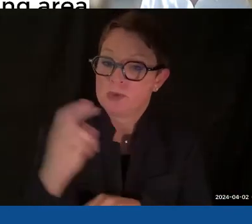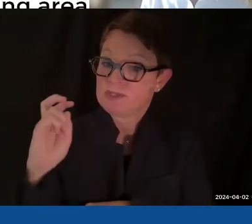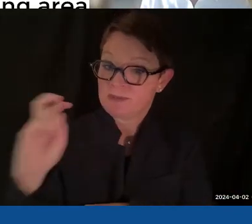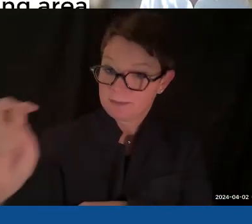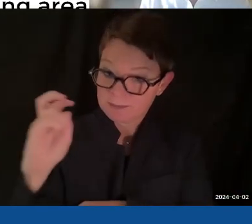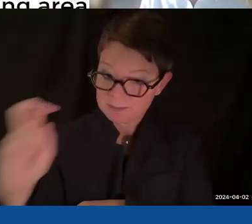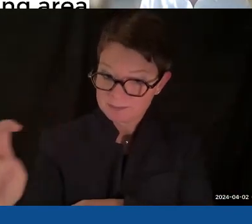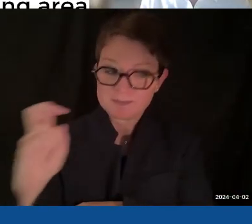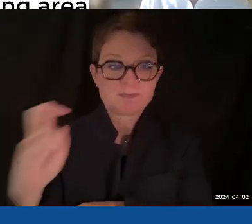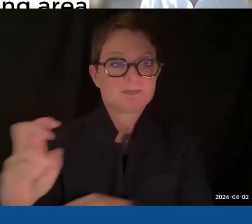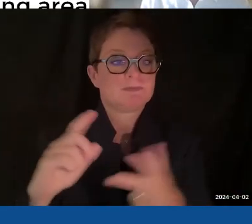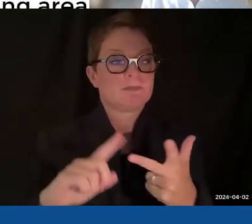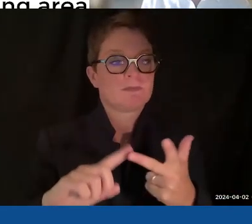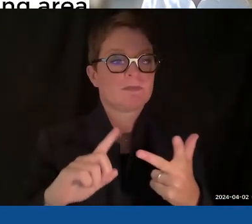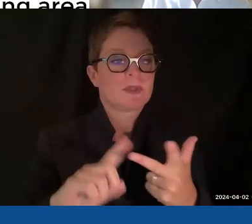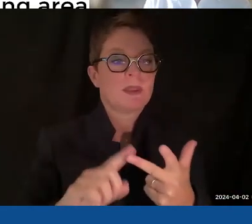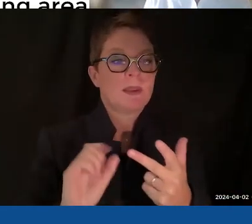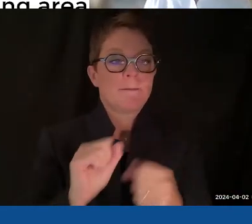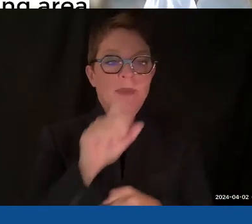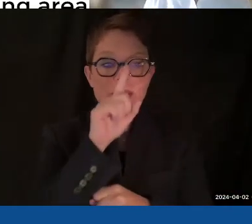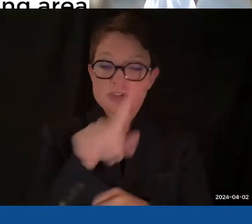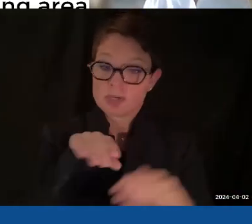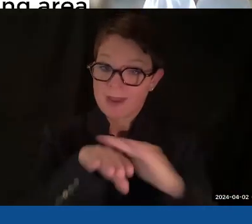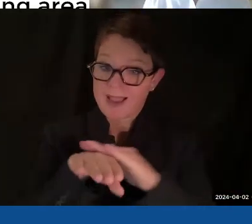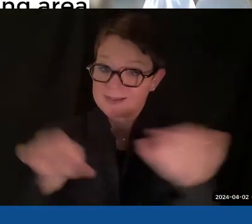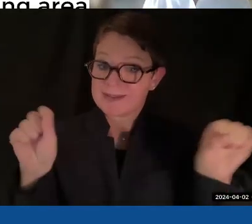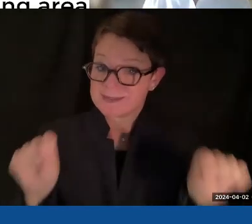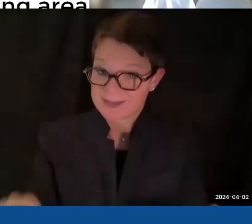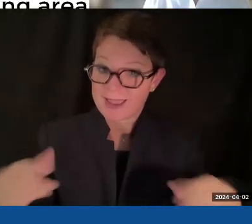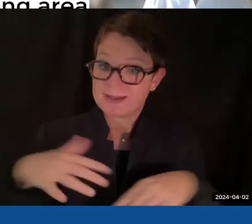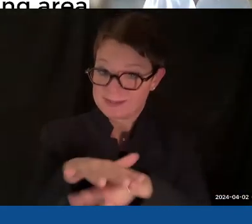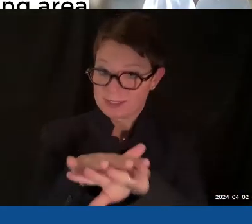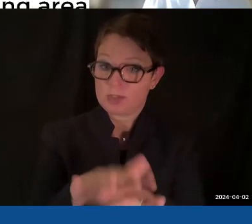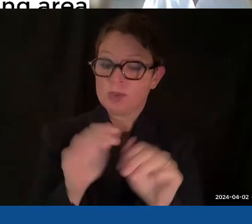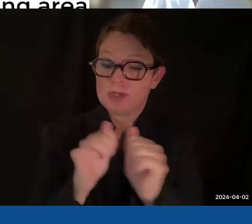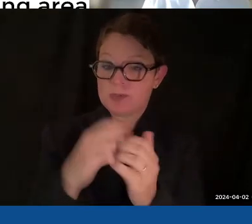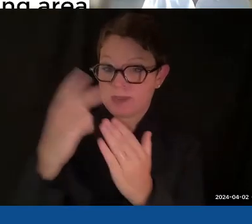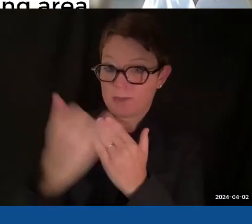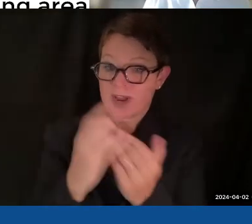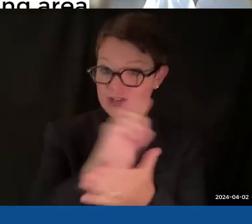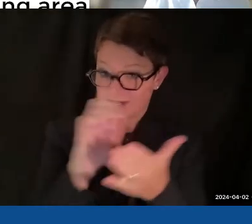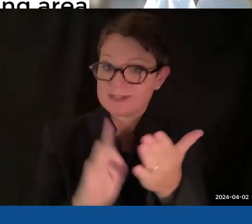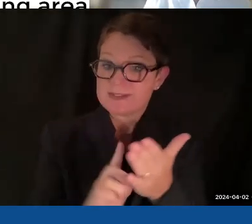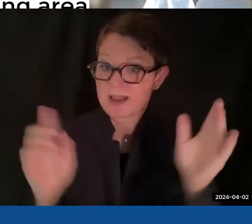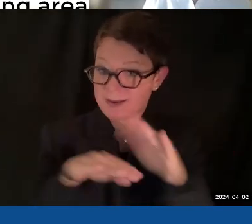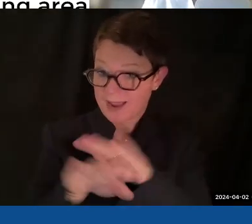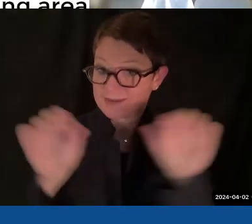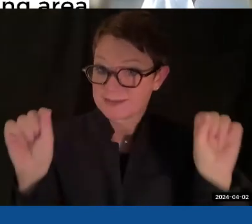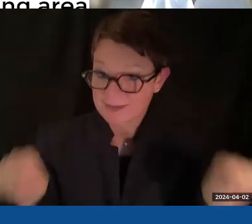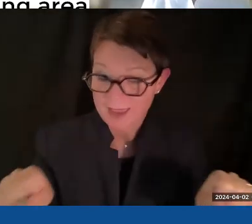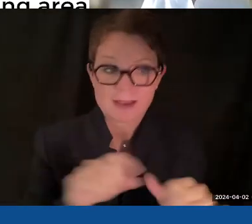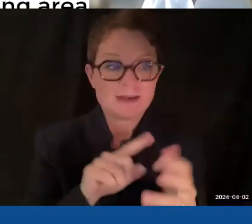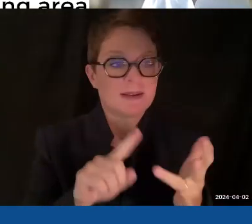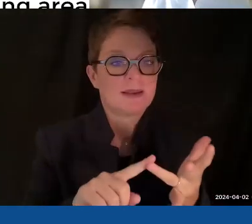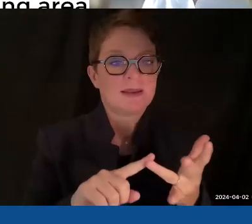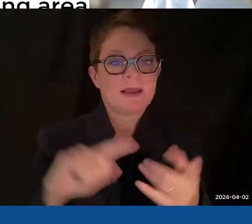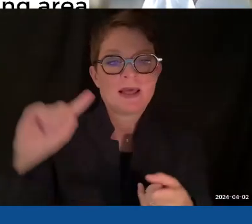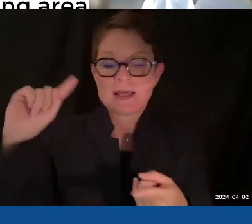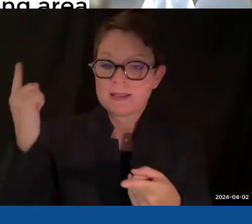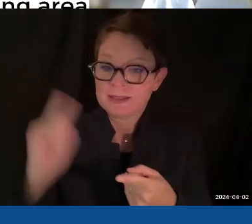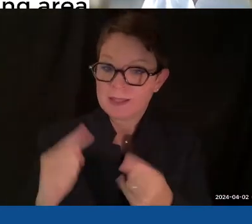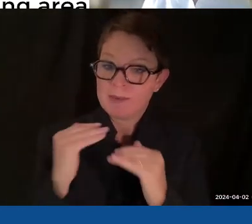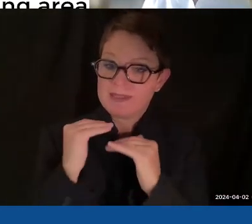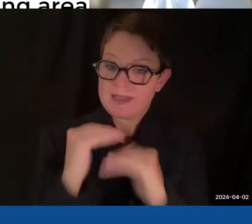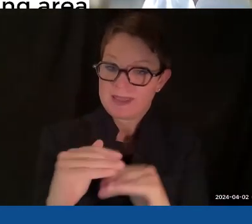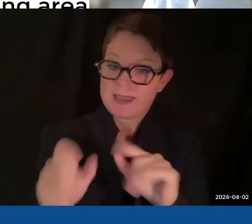transit, ensure that accessibility is integrated into project design, minimize the impact